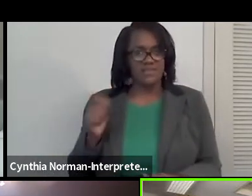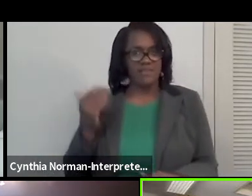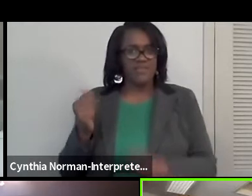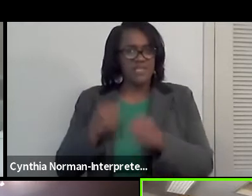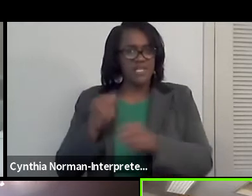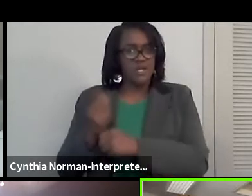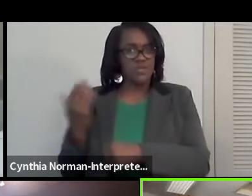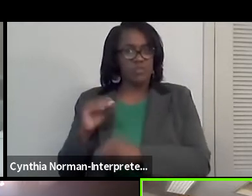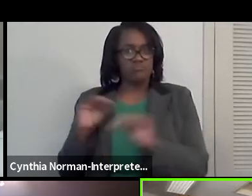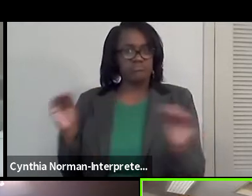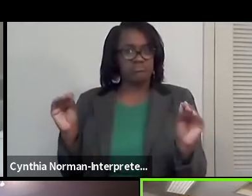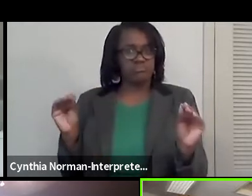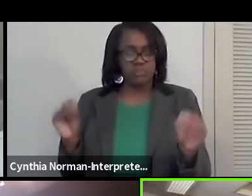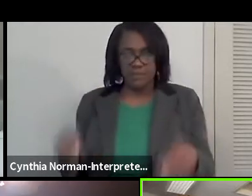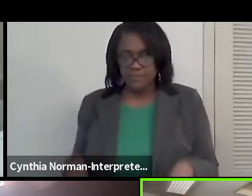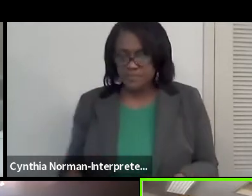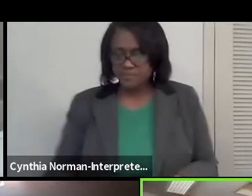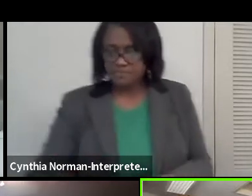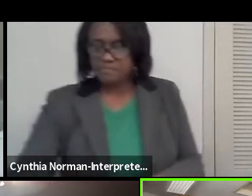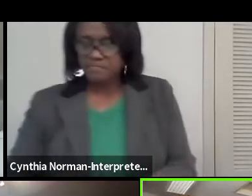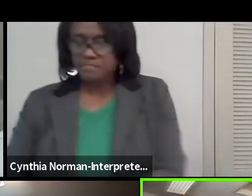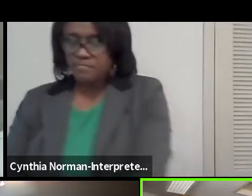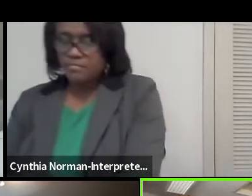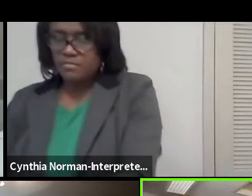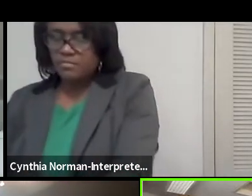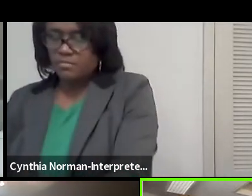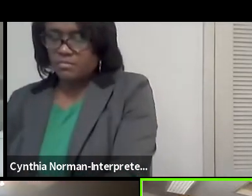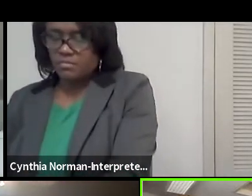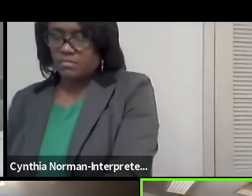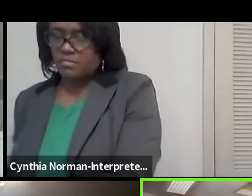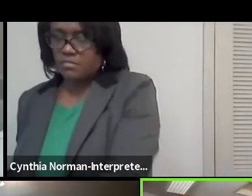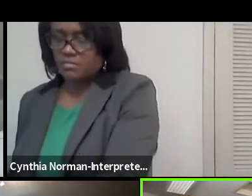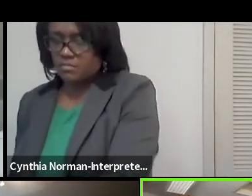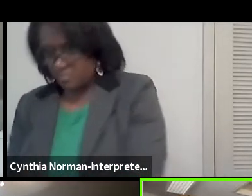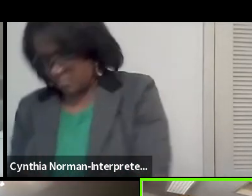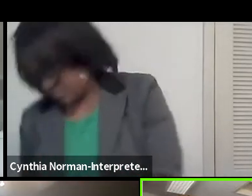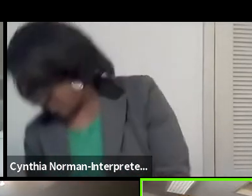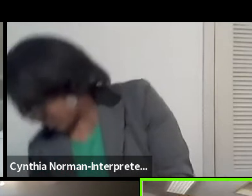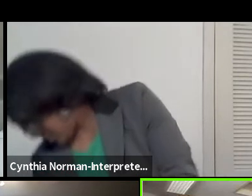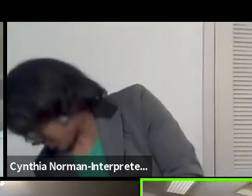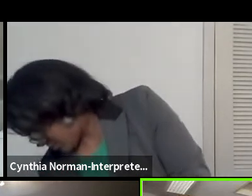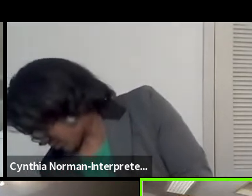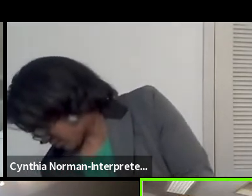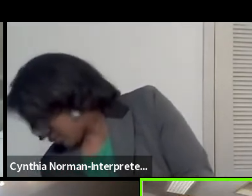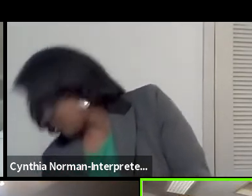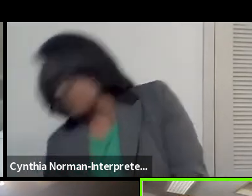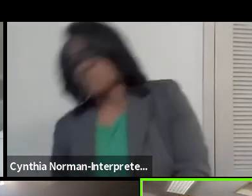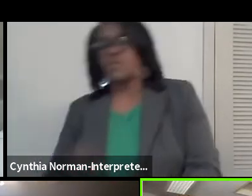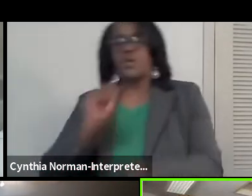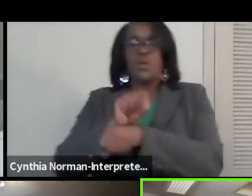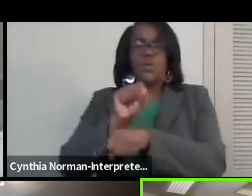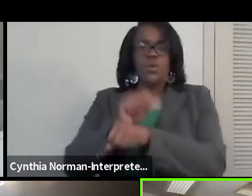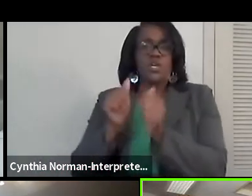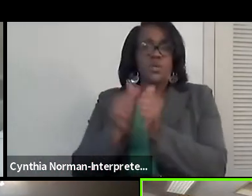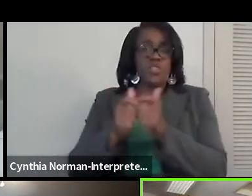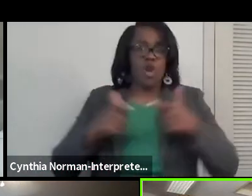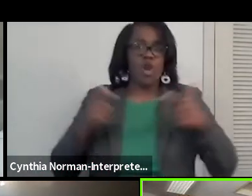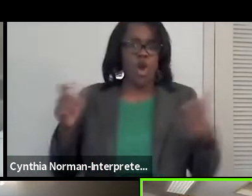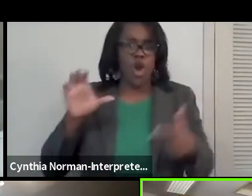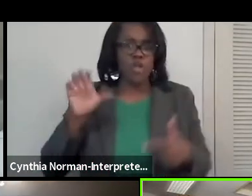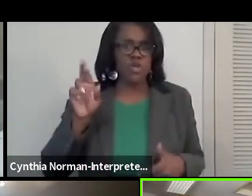ago. And working with large carnivores was really intimidating when you're not sort of the typical face of large carnivores.